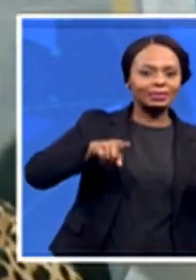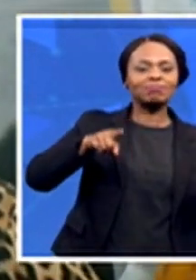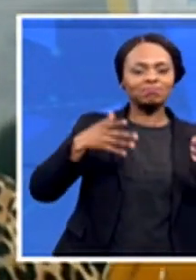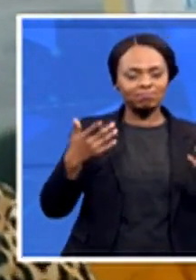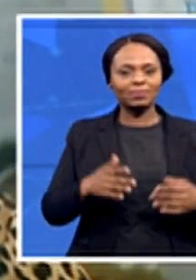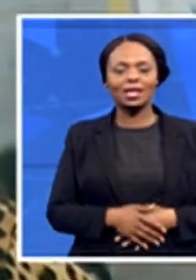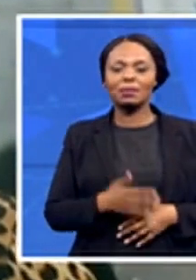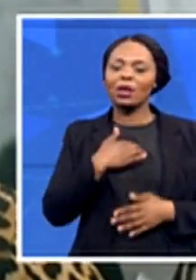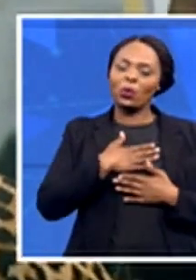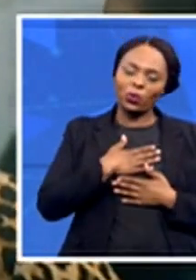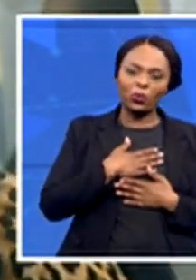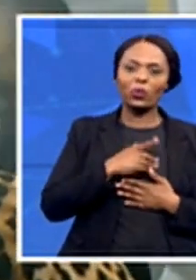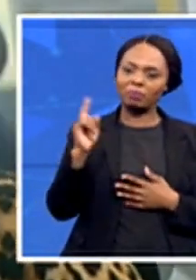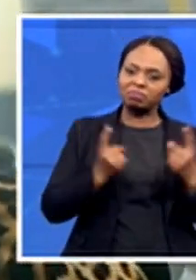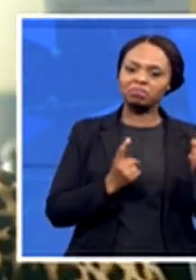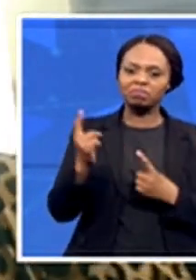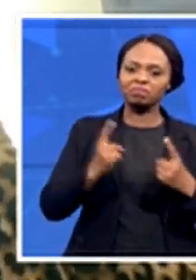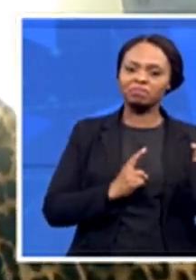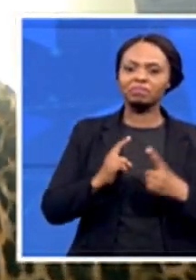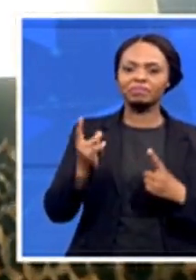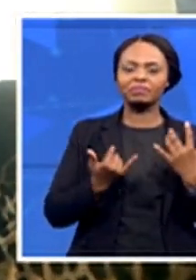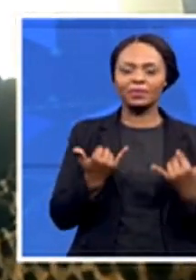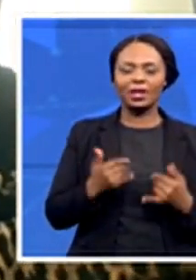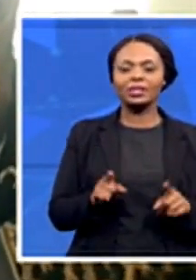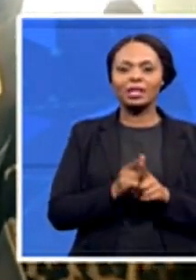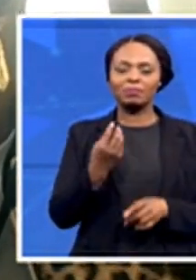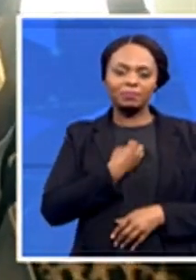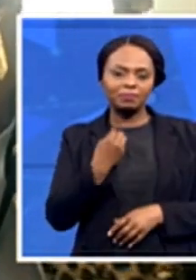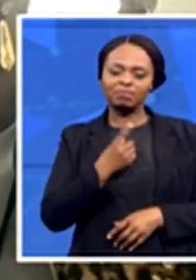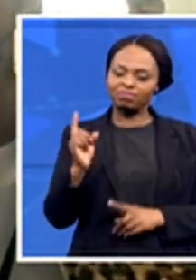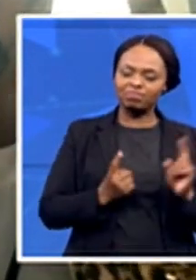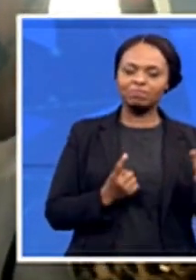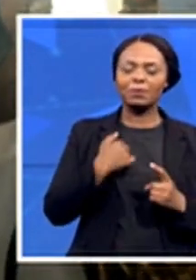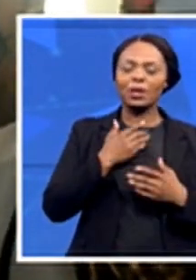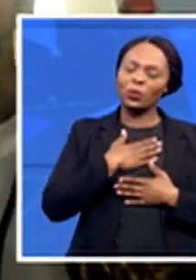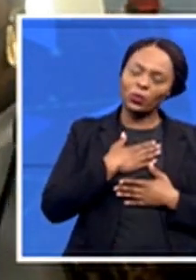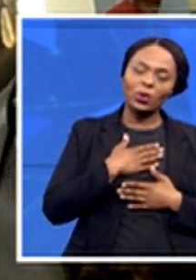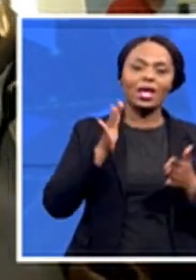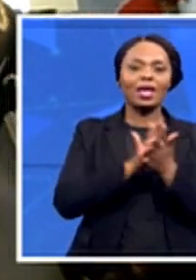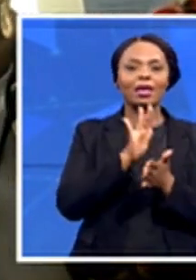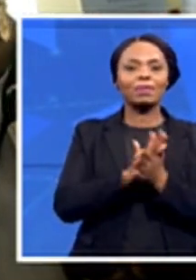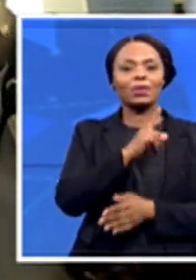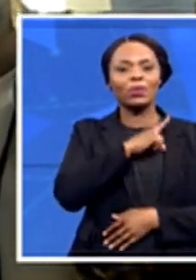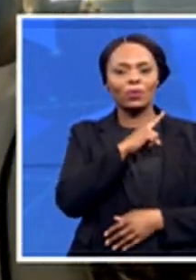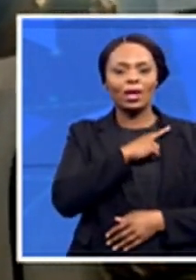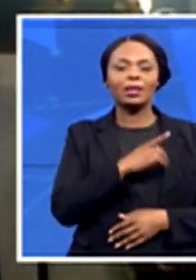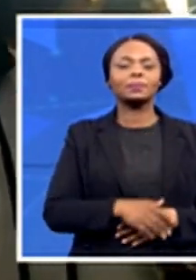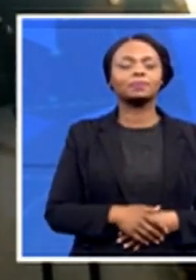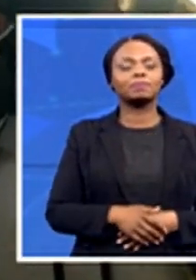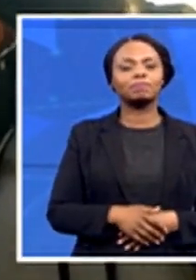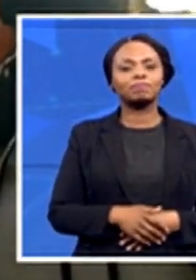of female gender. So we are happy because our aim of creating this